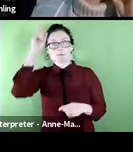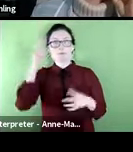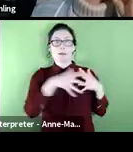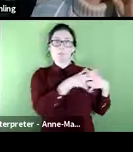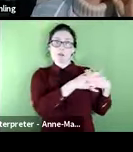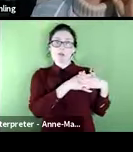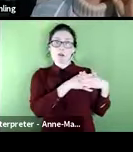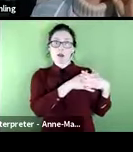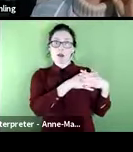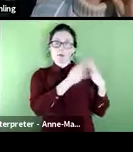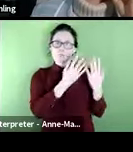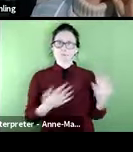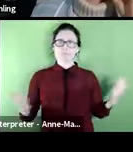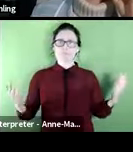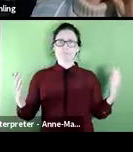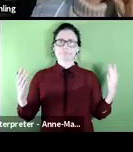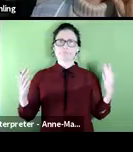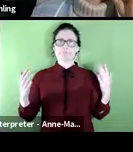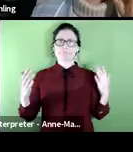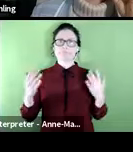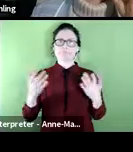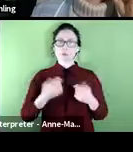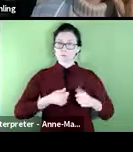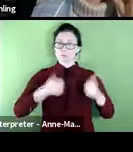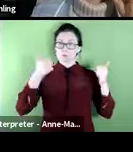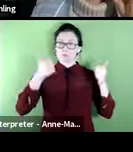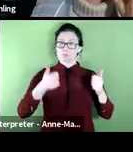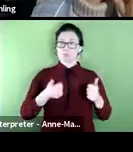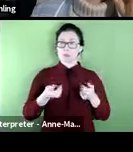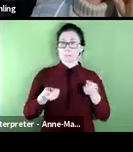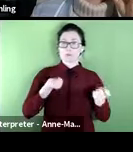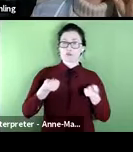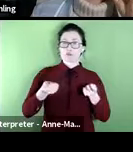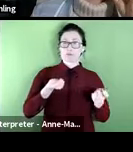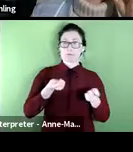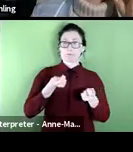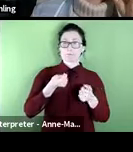good administrative data are